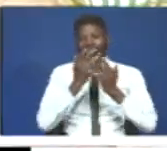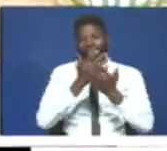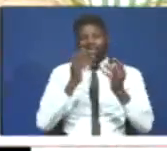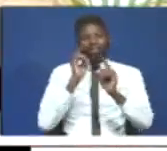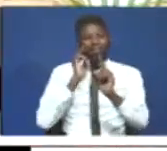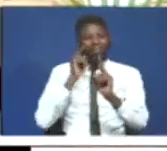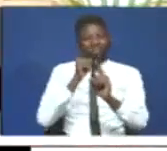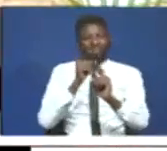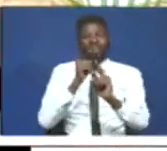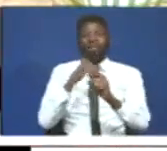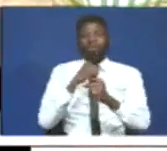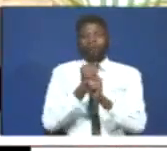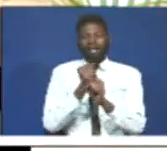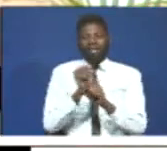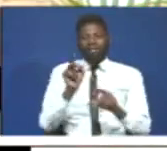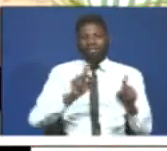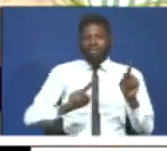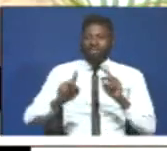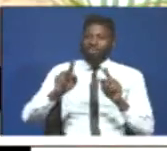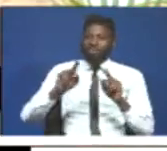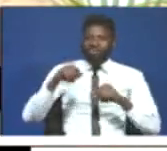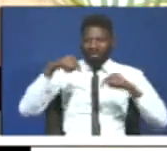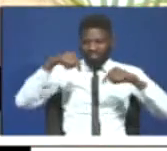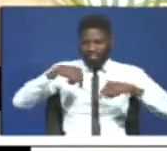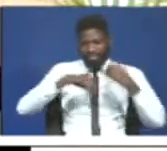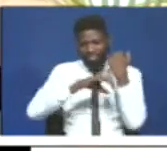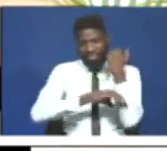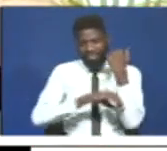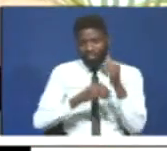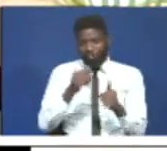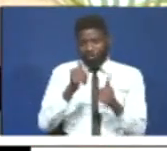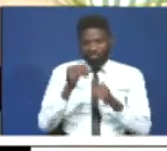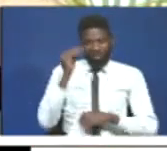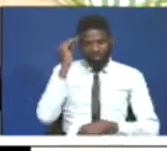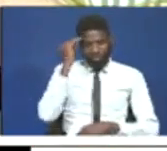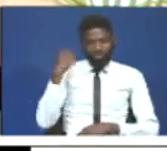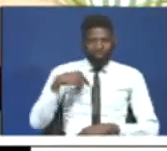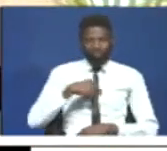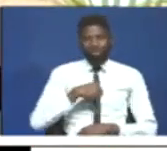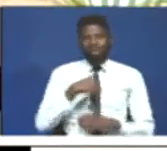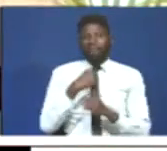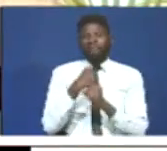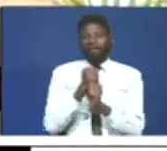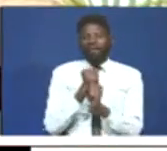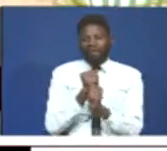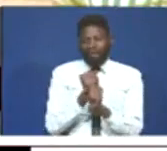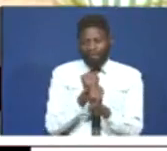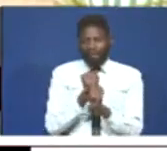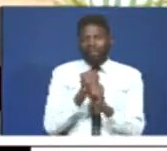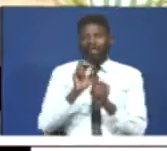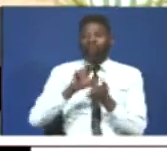citizens of this country that is education and we will make the necessary resources